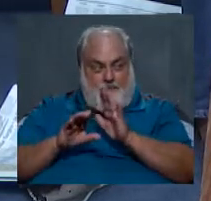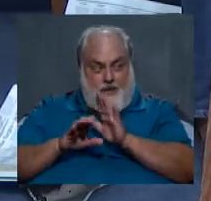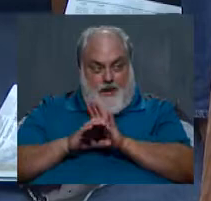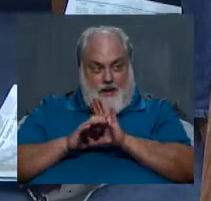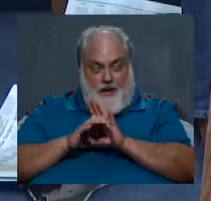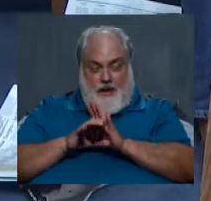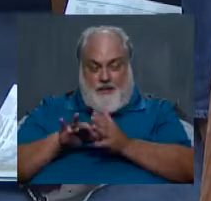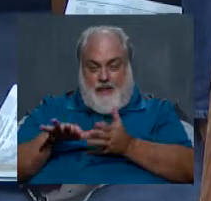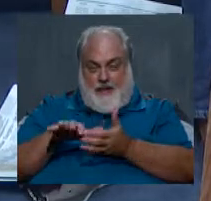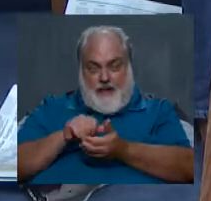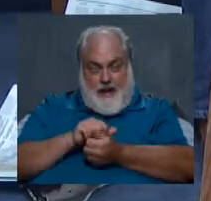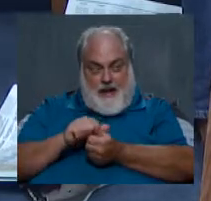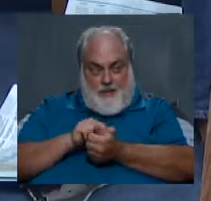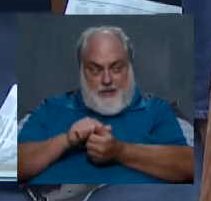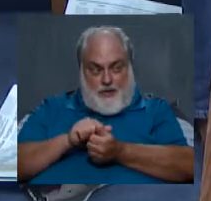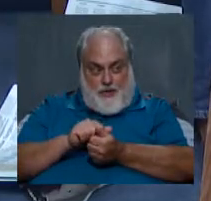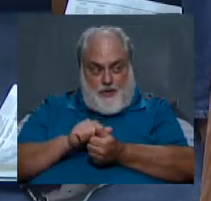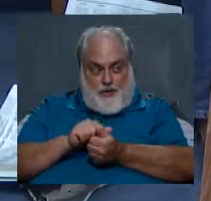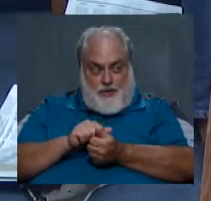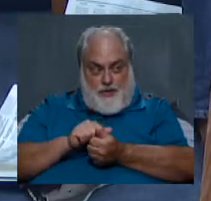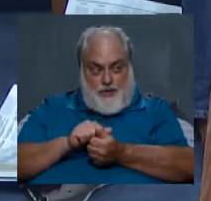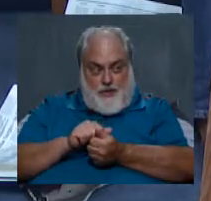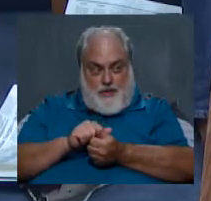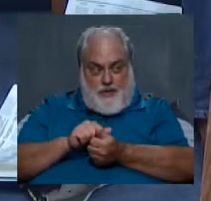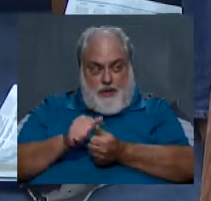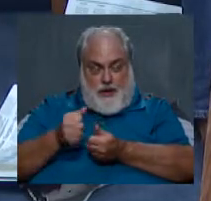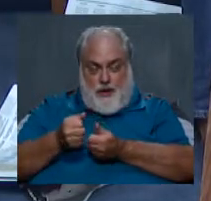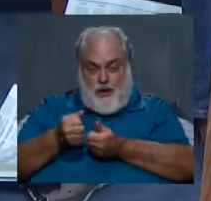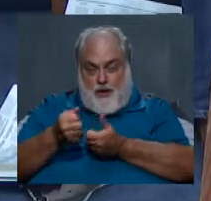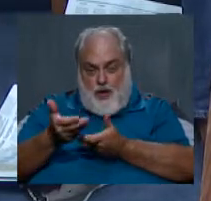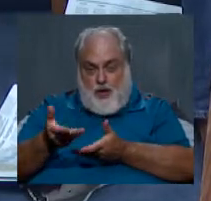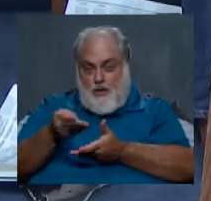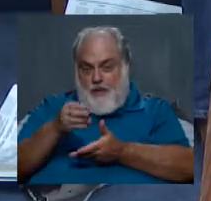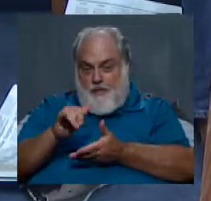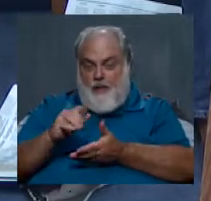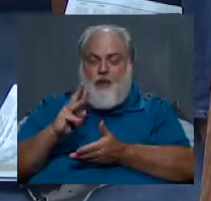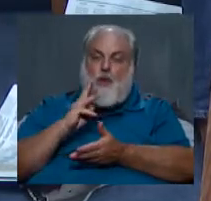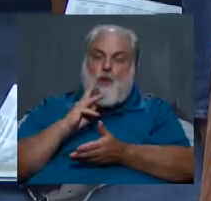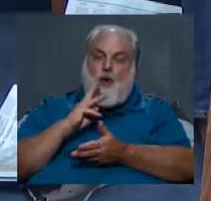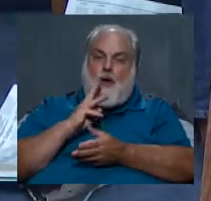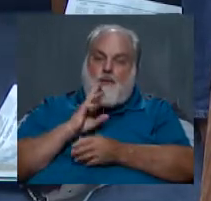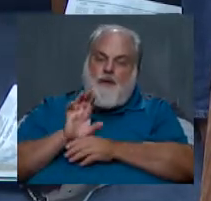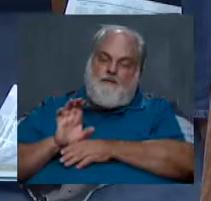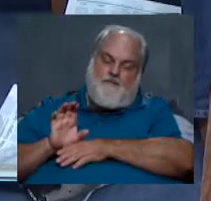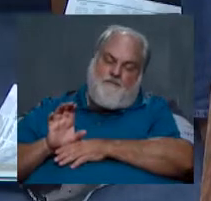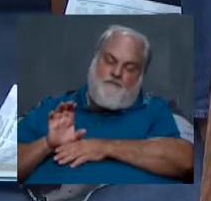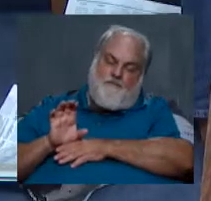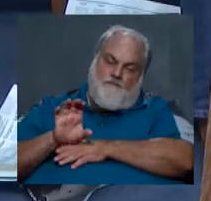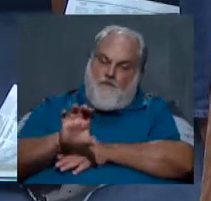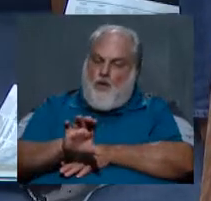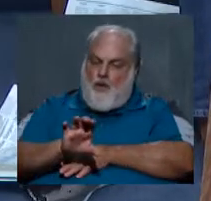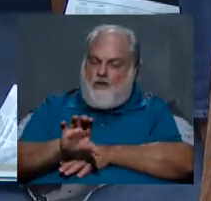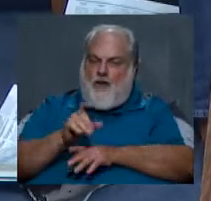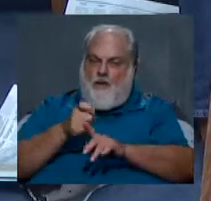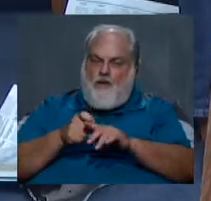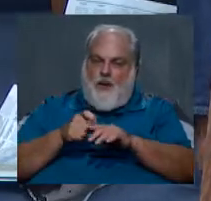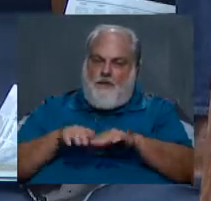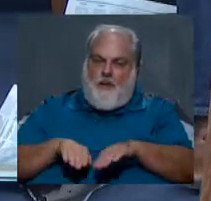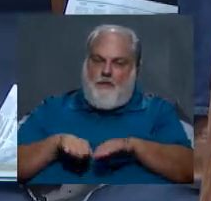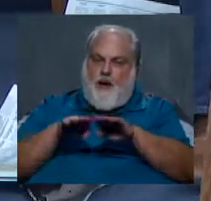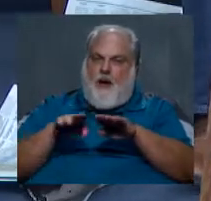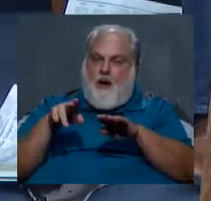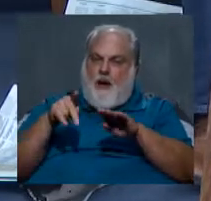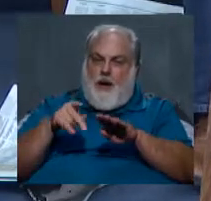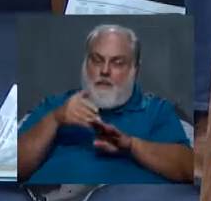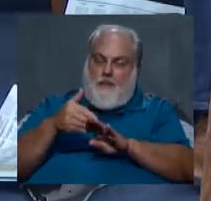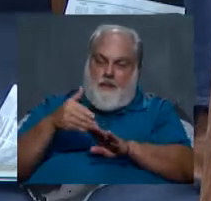the damage that is being caused by some of the water that's being pushed from the buildup, from where he built